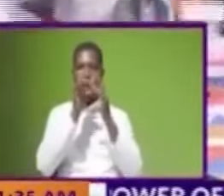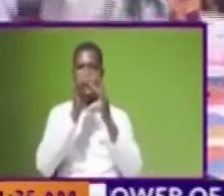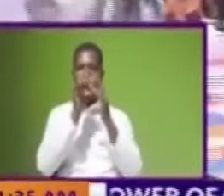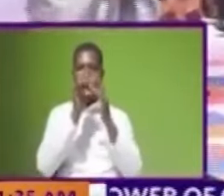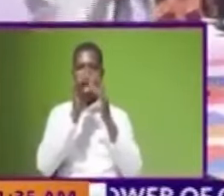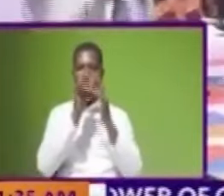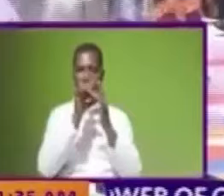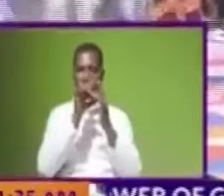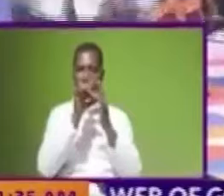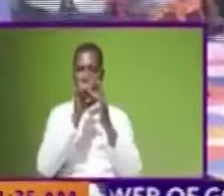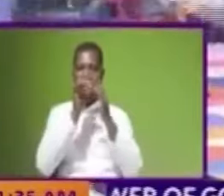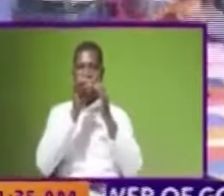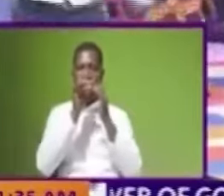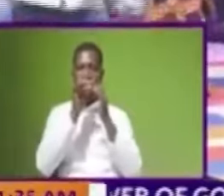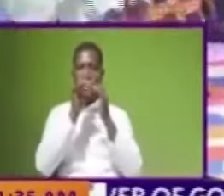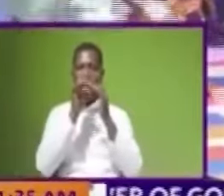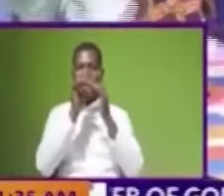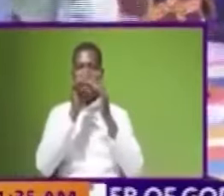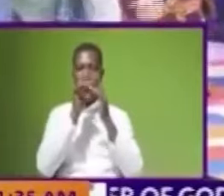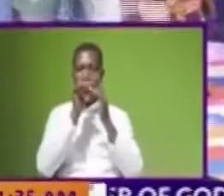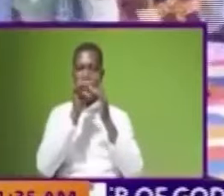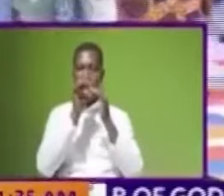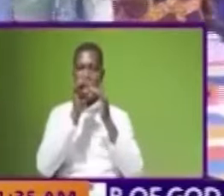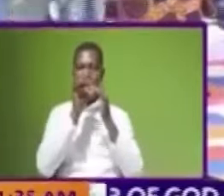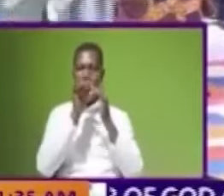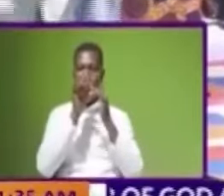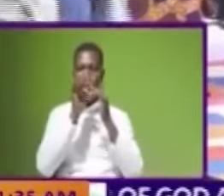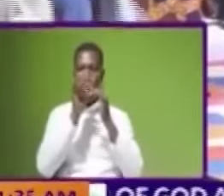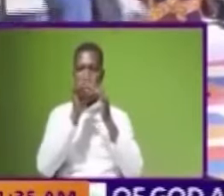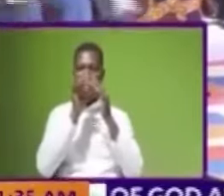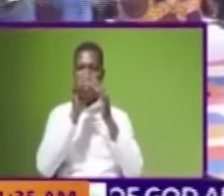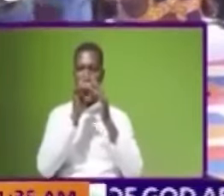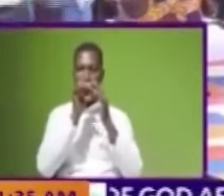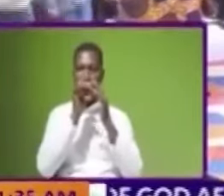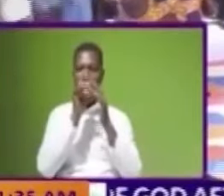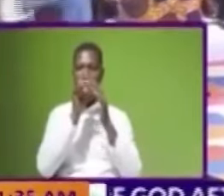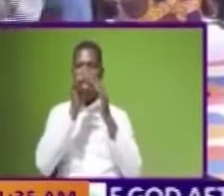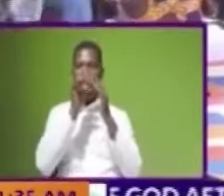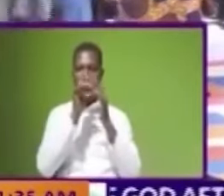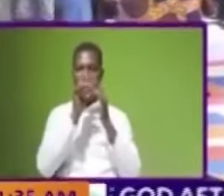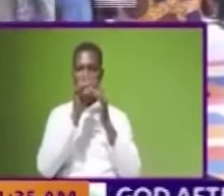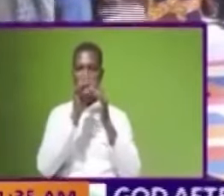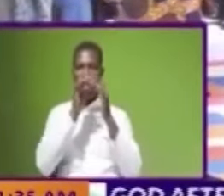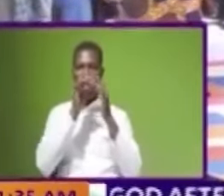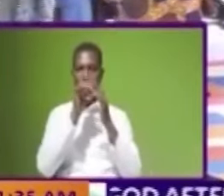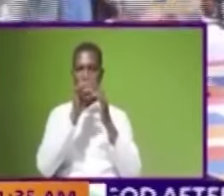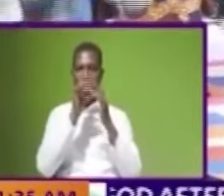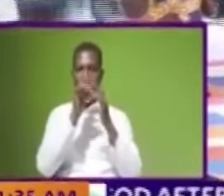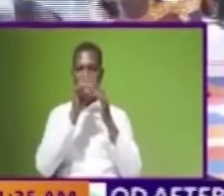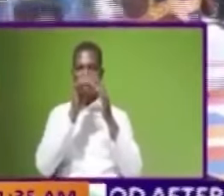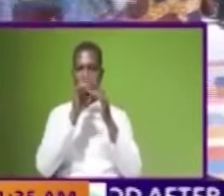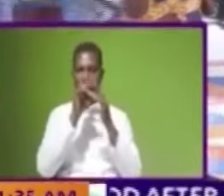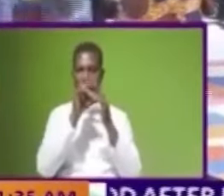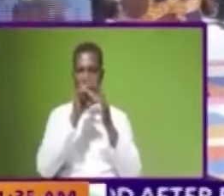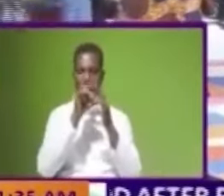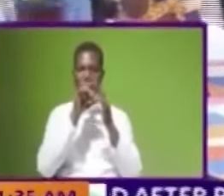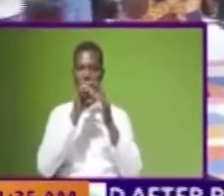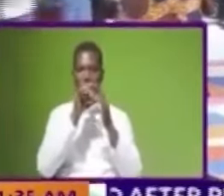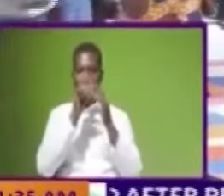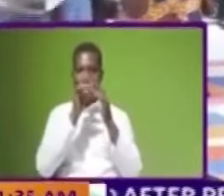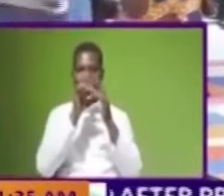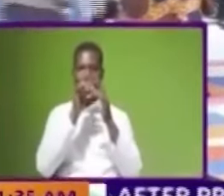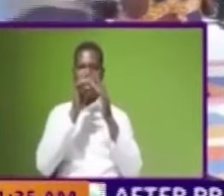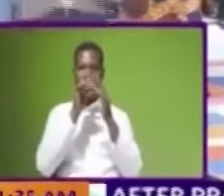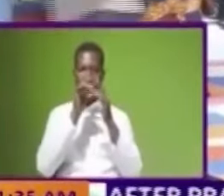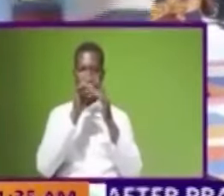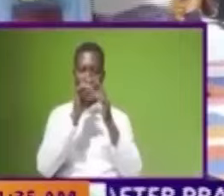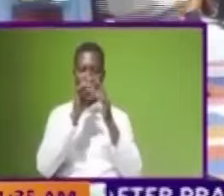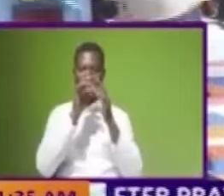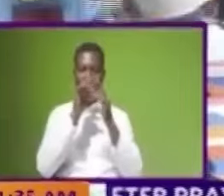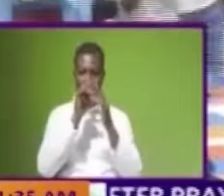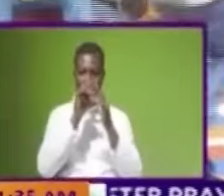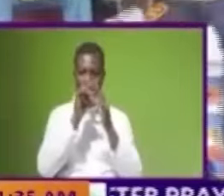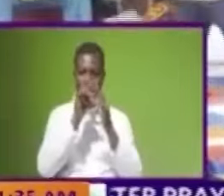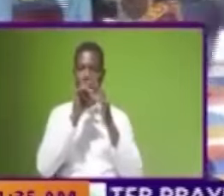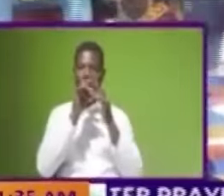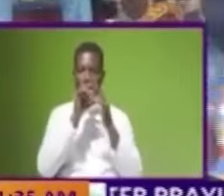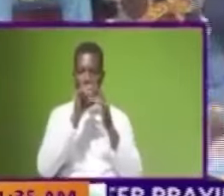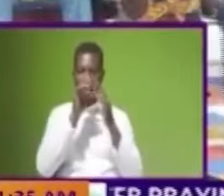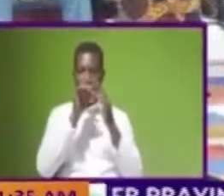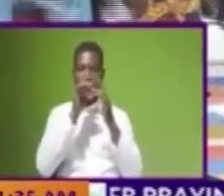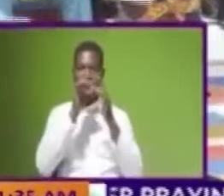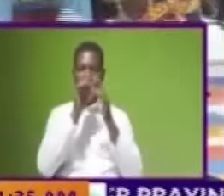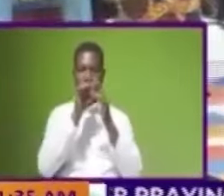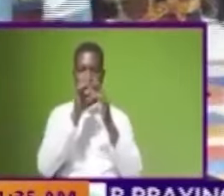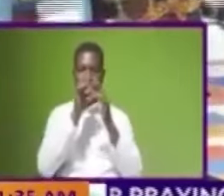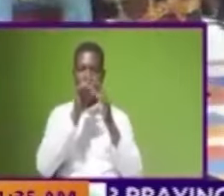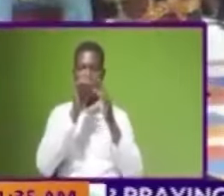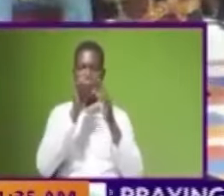bere bi anadwo 11 am so camera me ne so fu bi na ntiri ho atoro no ki kan sam chira no wa chi me